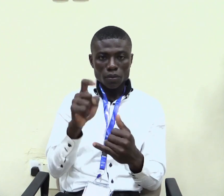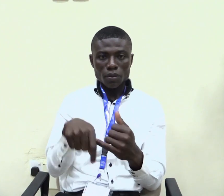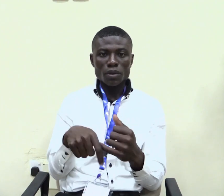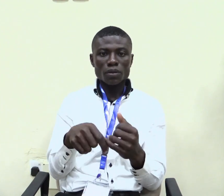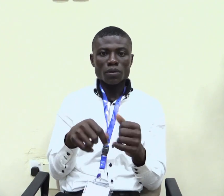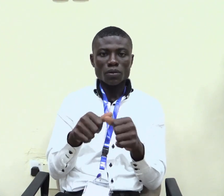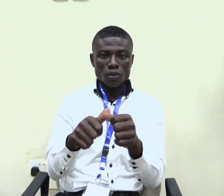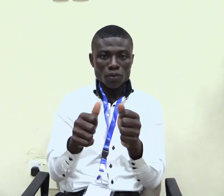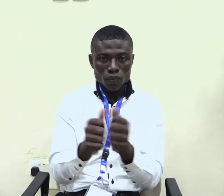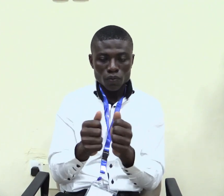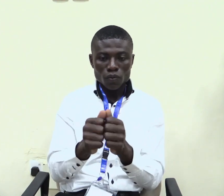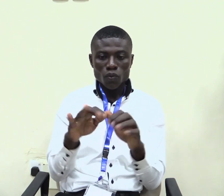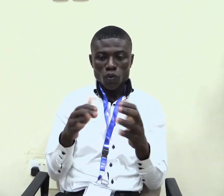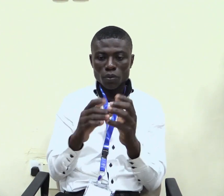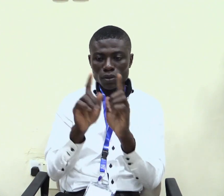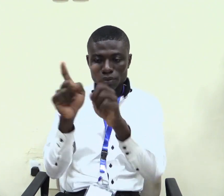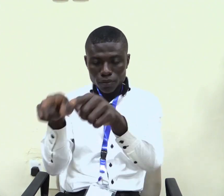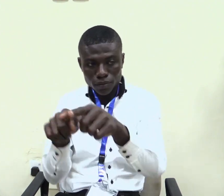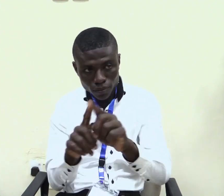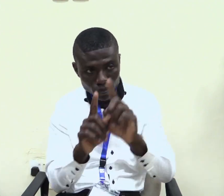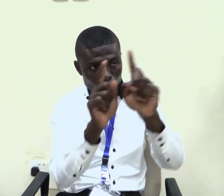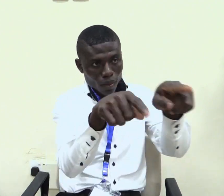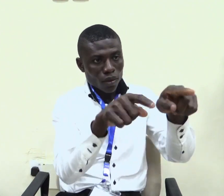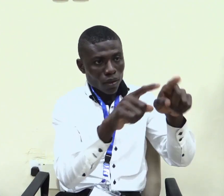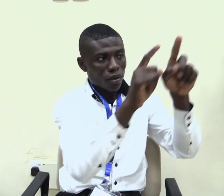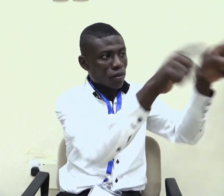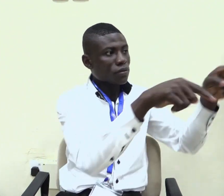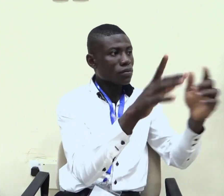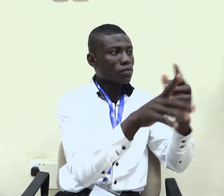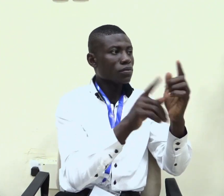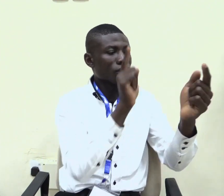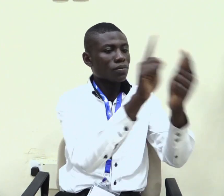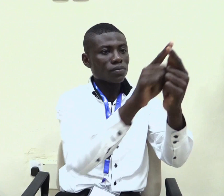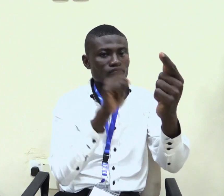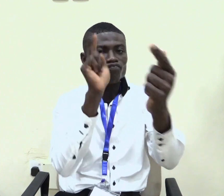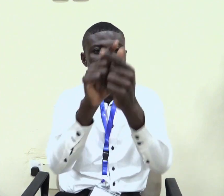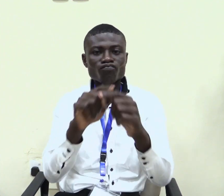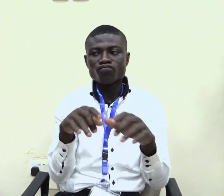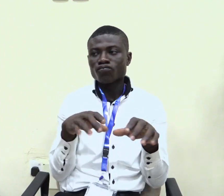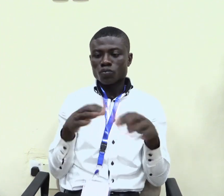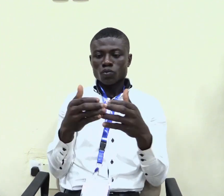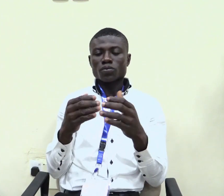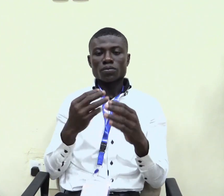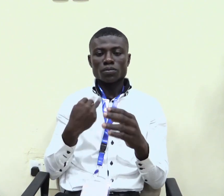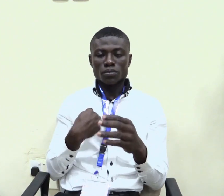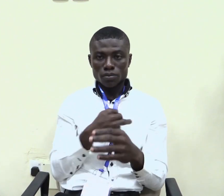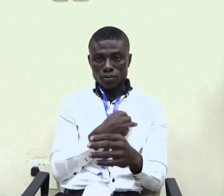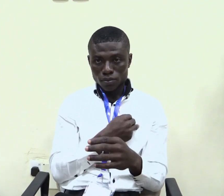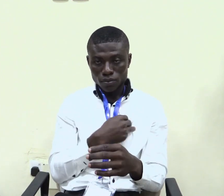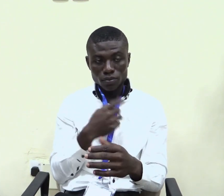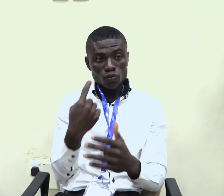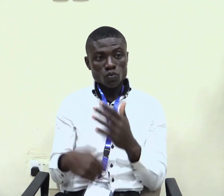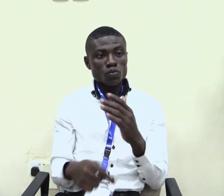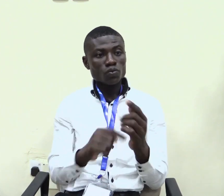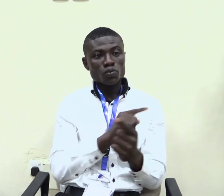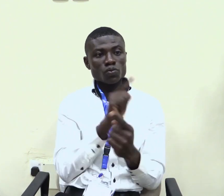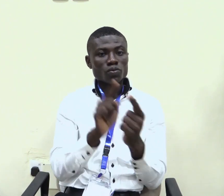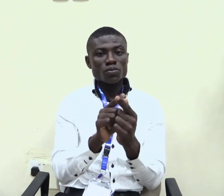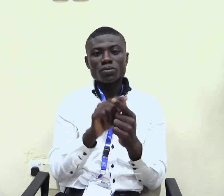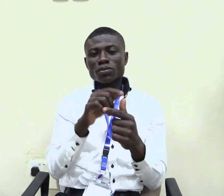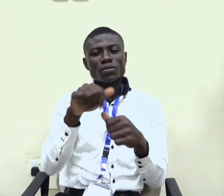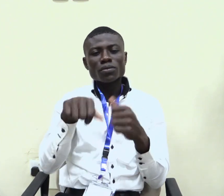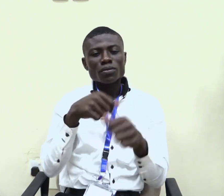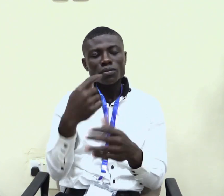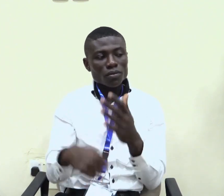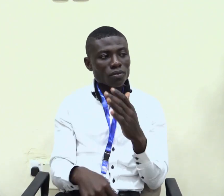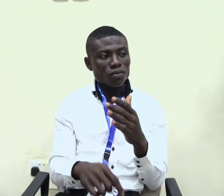move into the communities and engage with community members. And what was the engagement about?